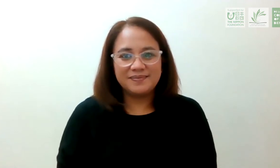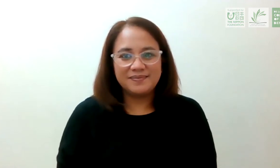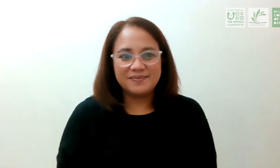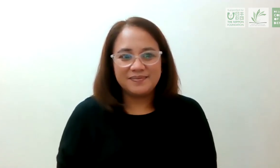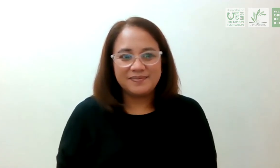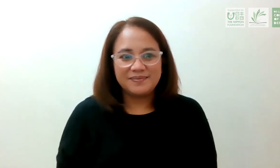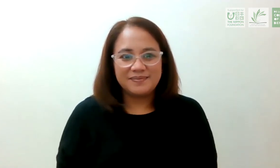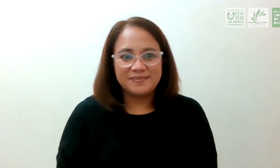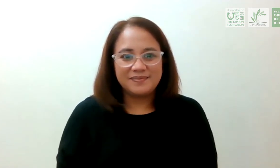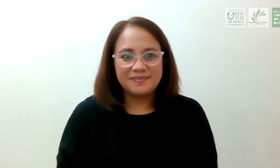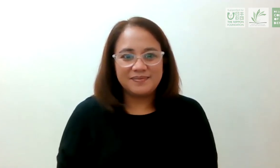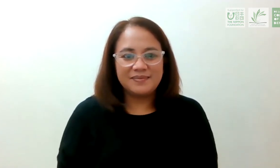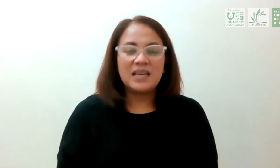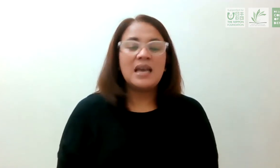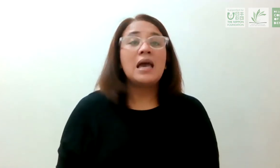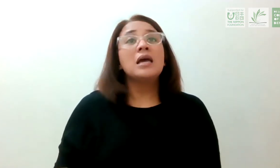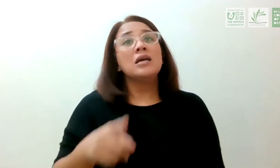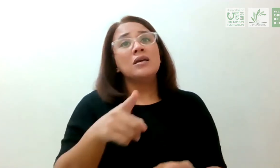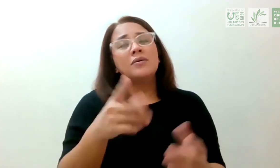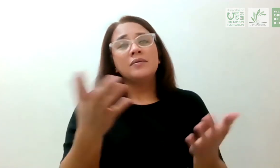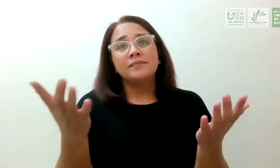Well, you can use